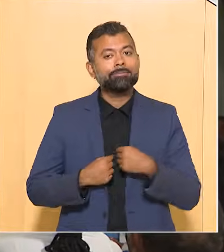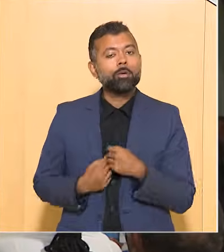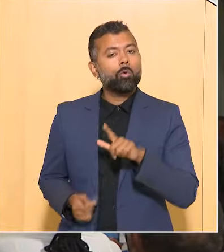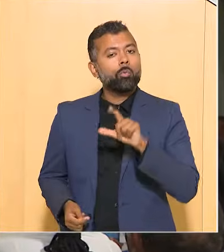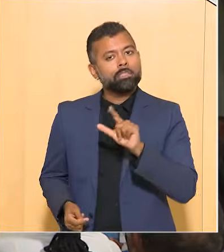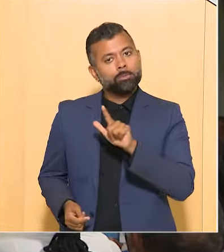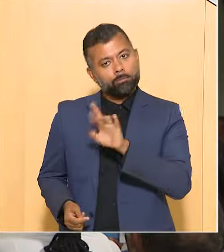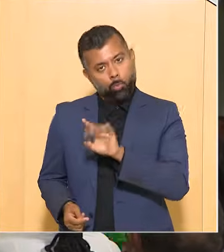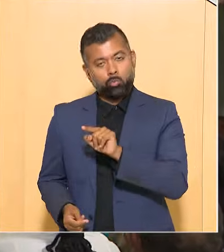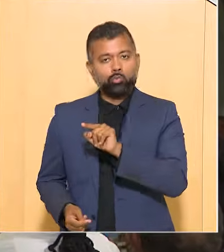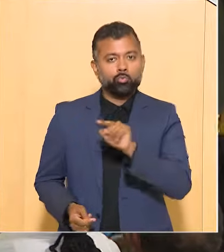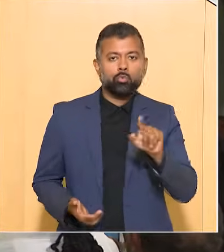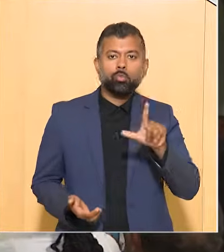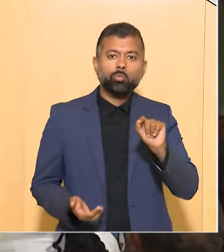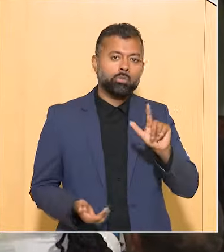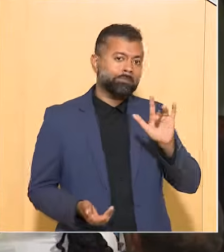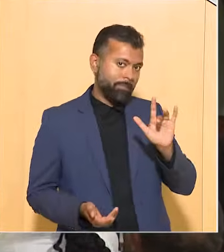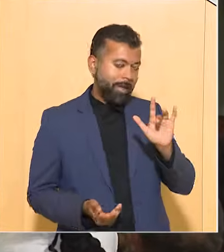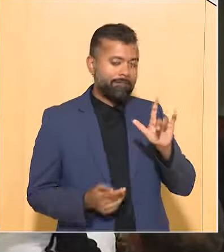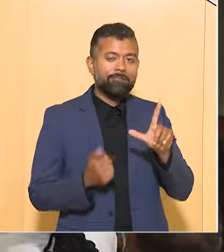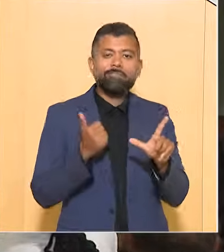Mayor.